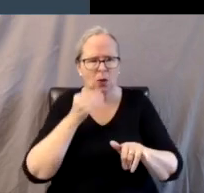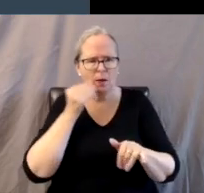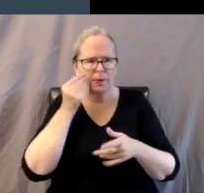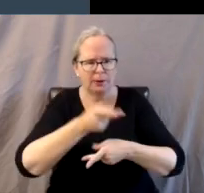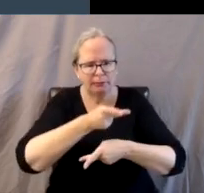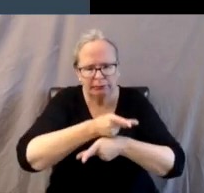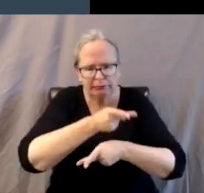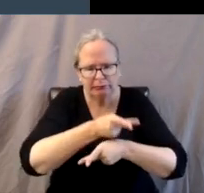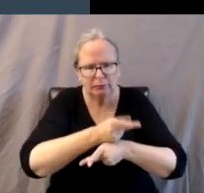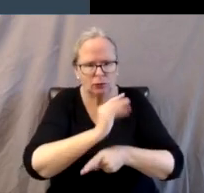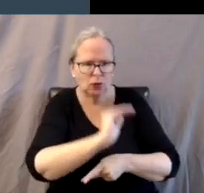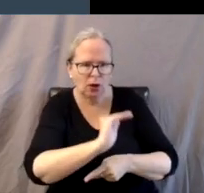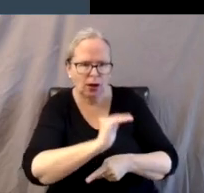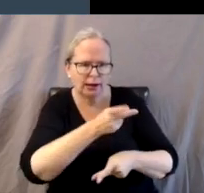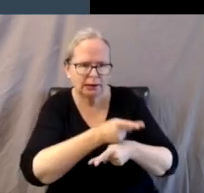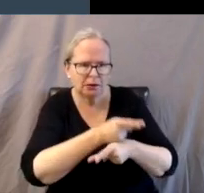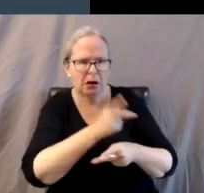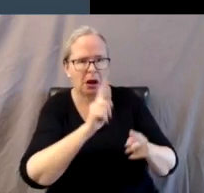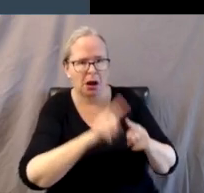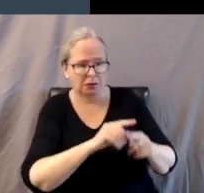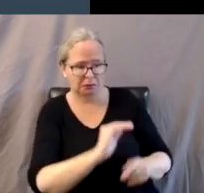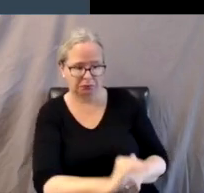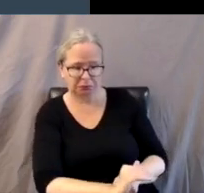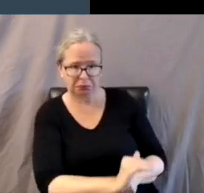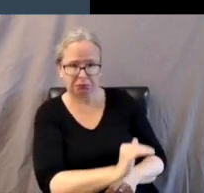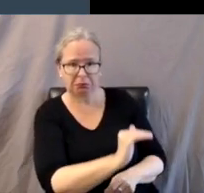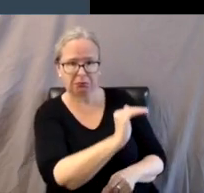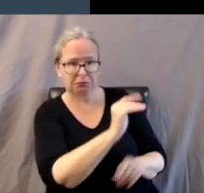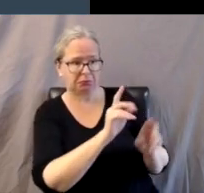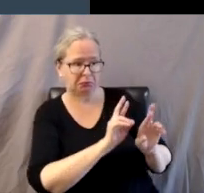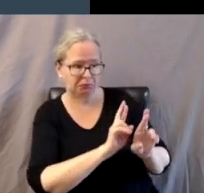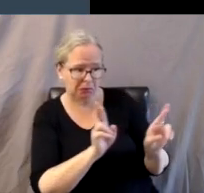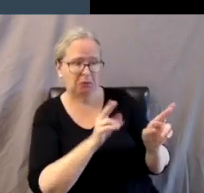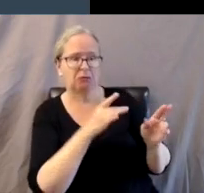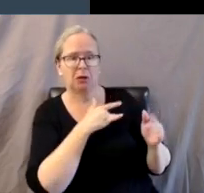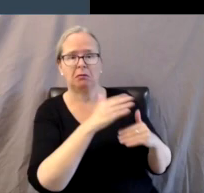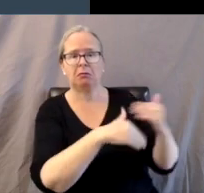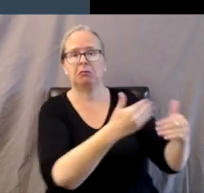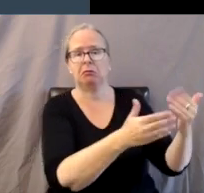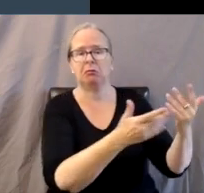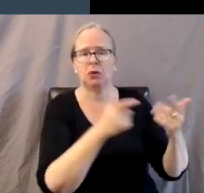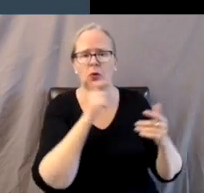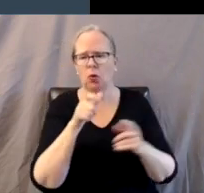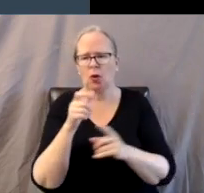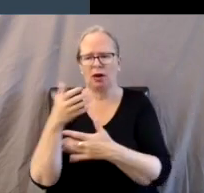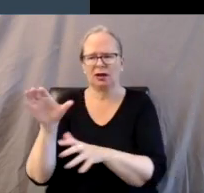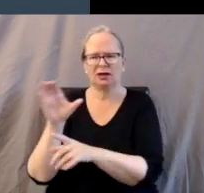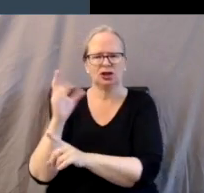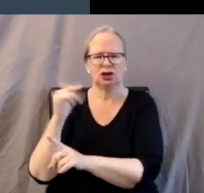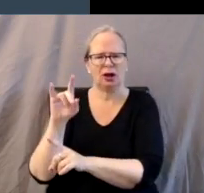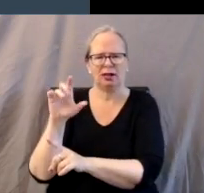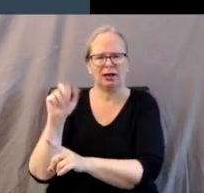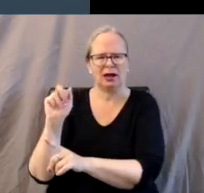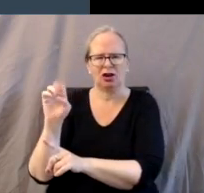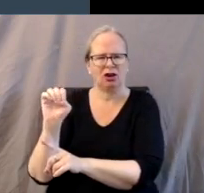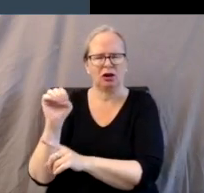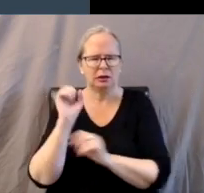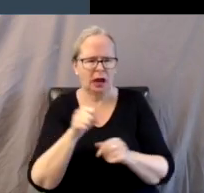later on to take care of that parent and providing that support that they received in a time in their lives without